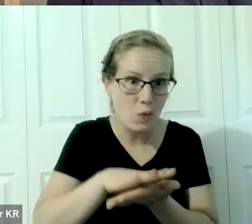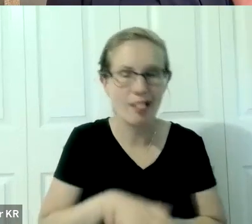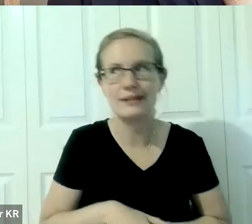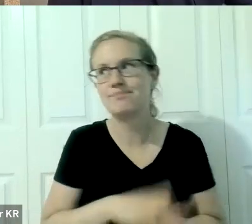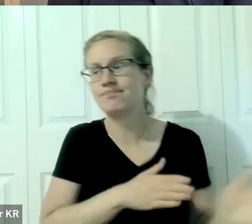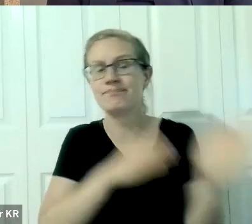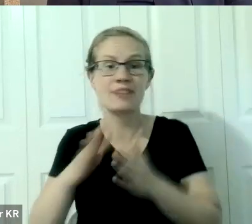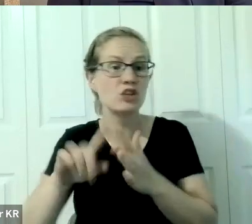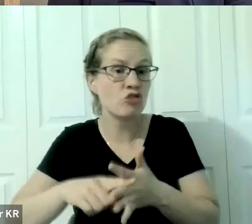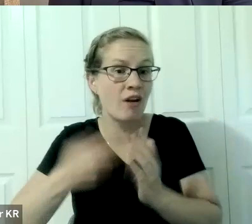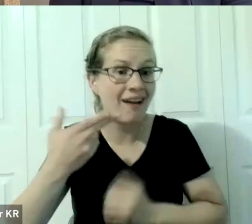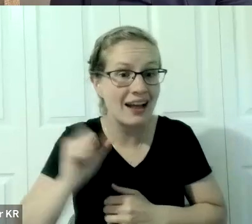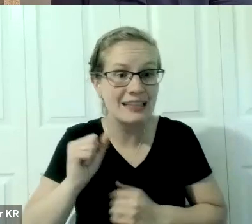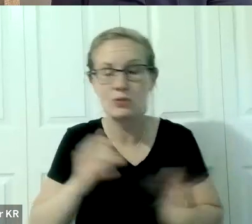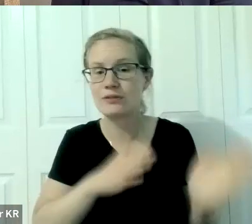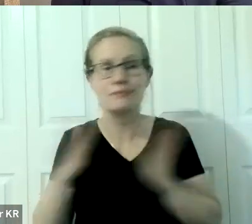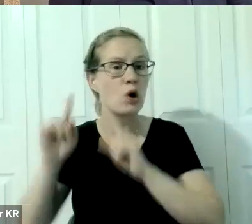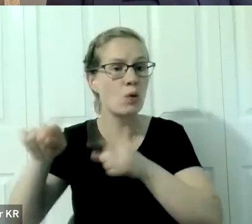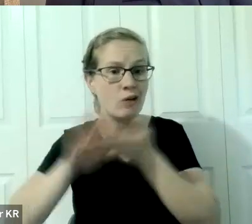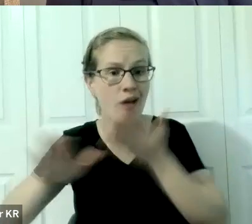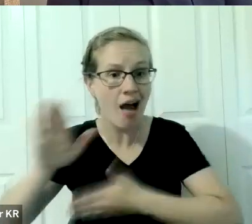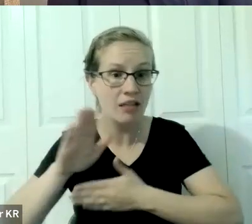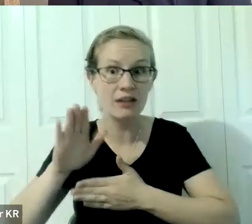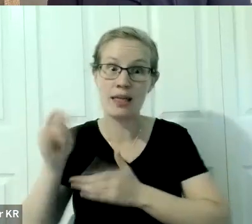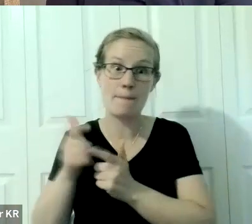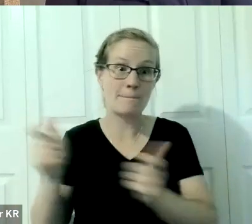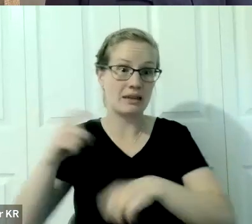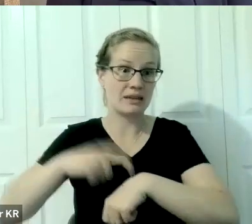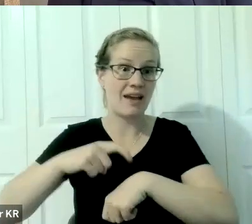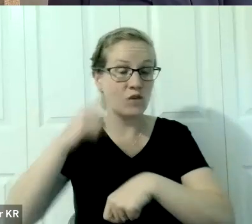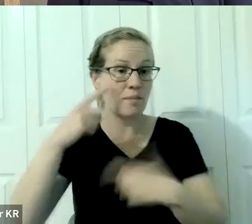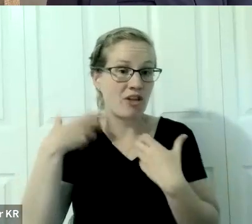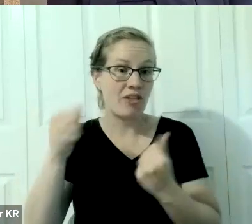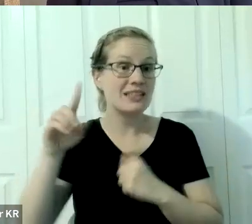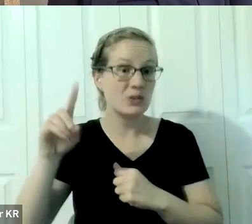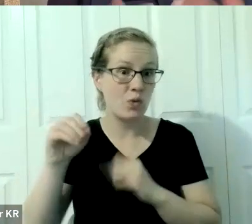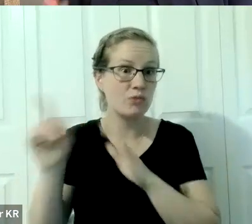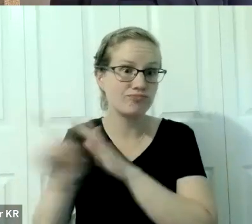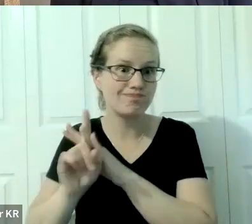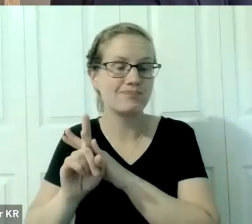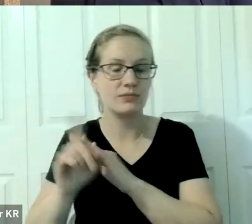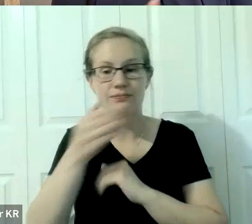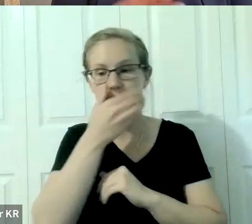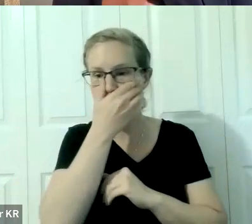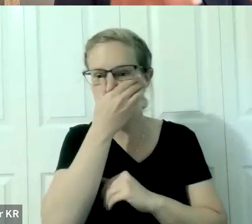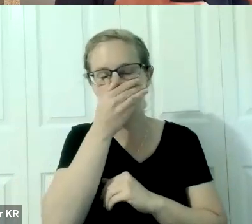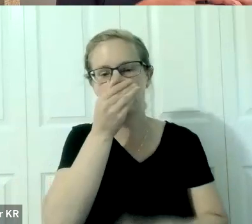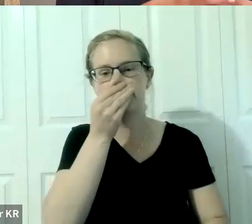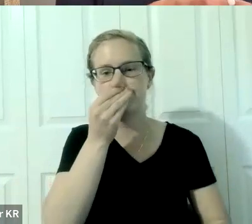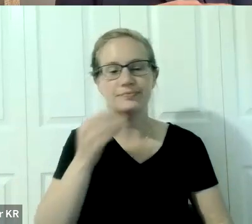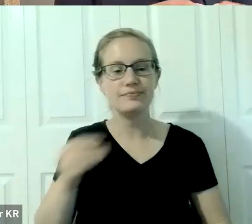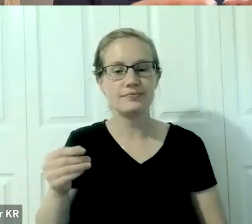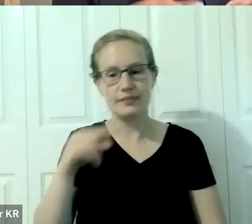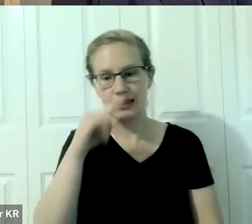school, going to college. College is a big time for mental health disorders to really emerge because